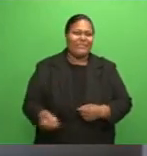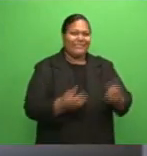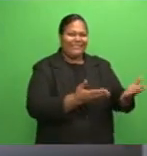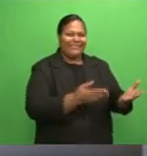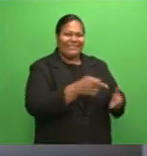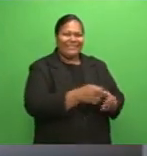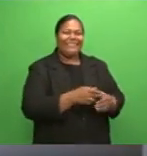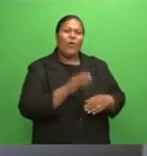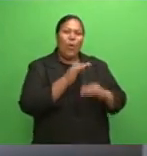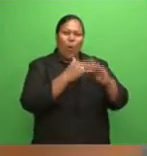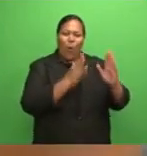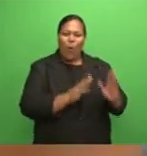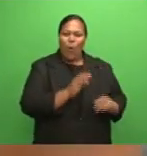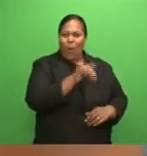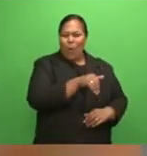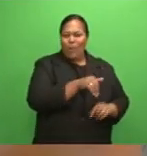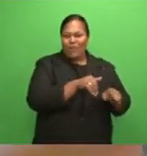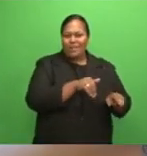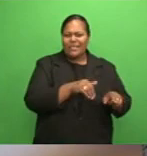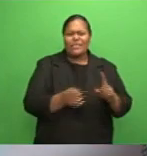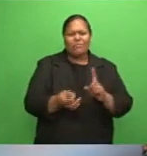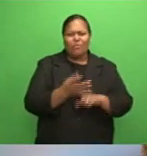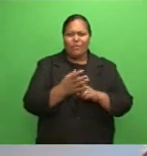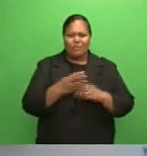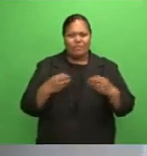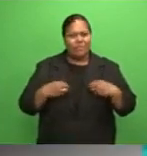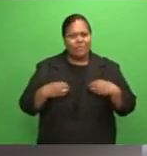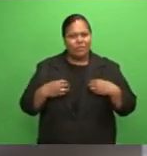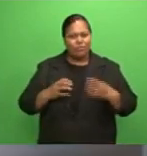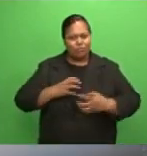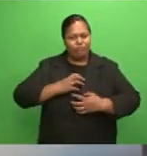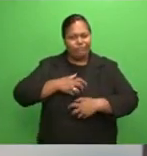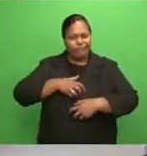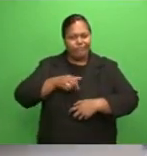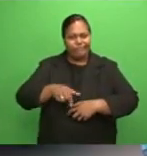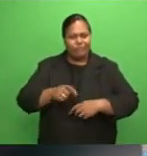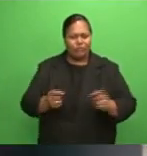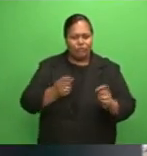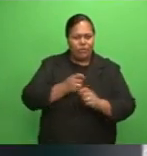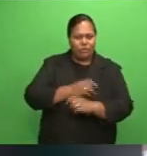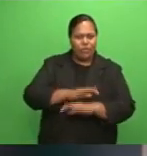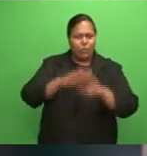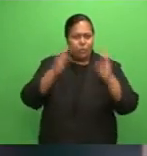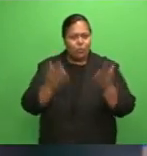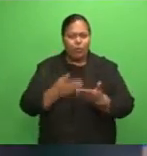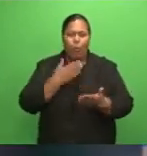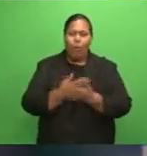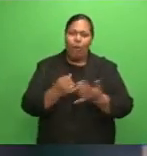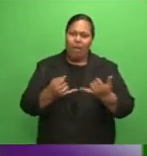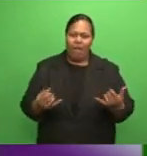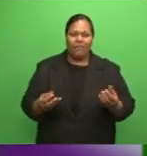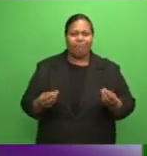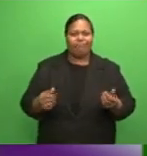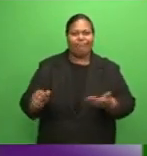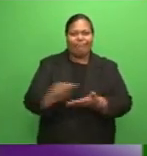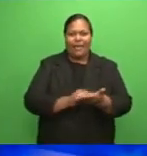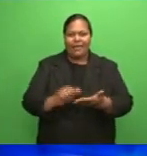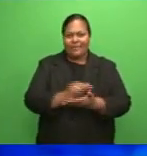for businesses to be able to adapt to the changing world where online shopping is becoming the most convenient way of doing